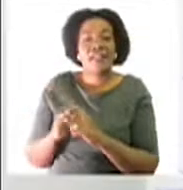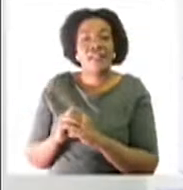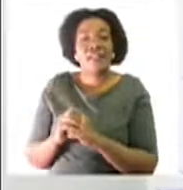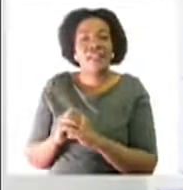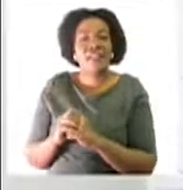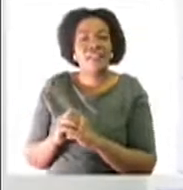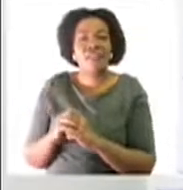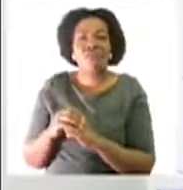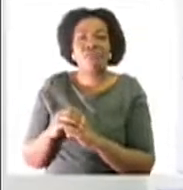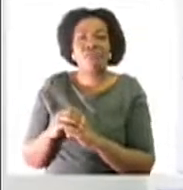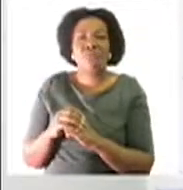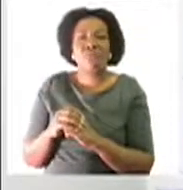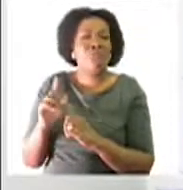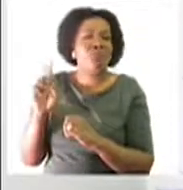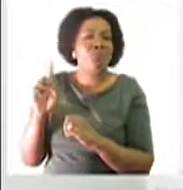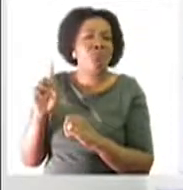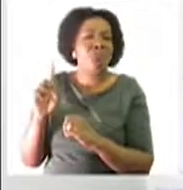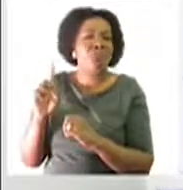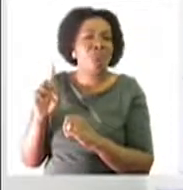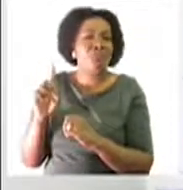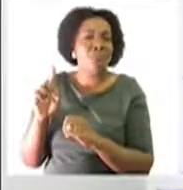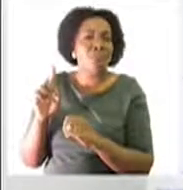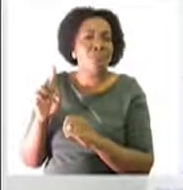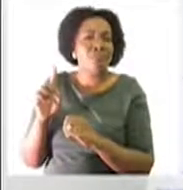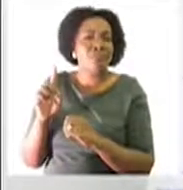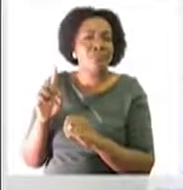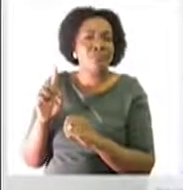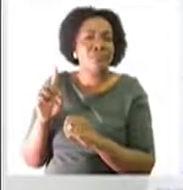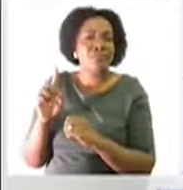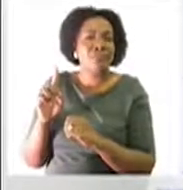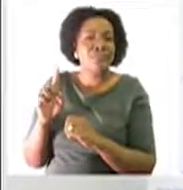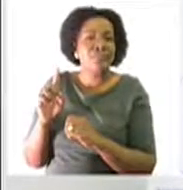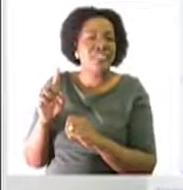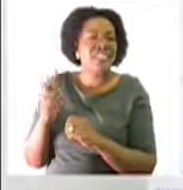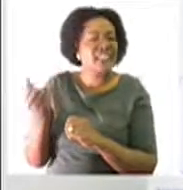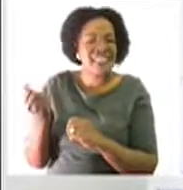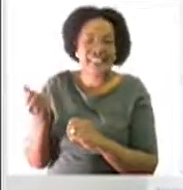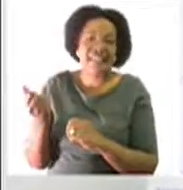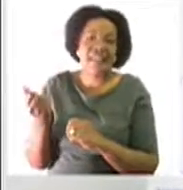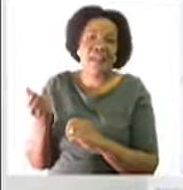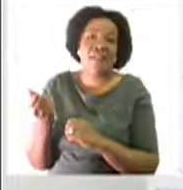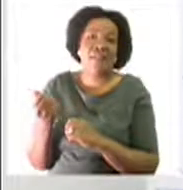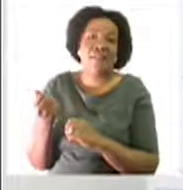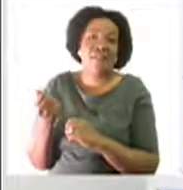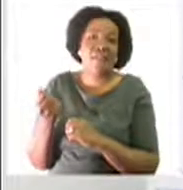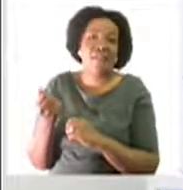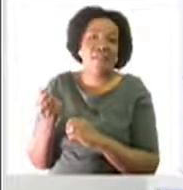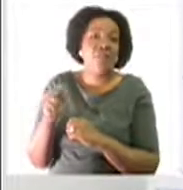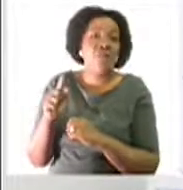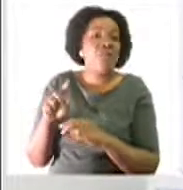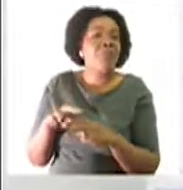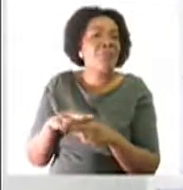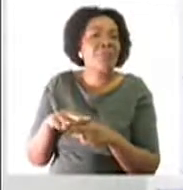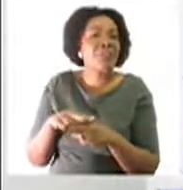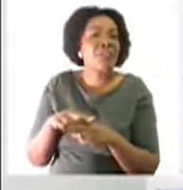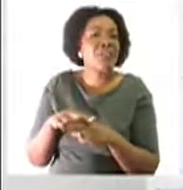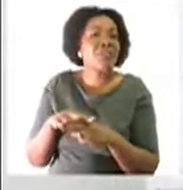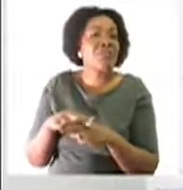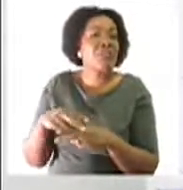For the word have, we normally use it for when you are talking